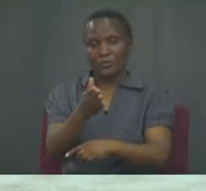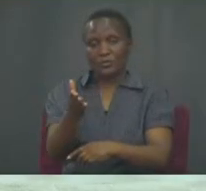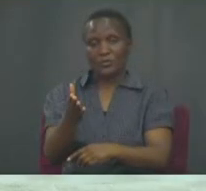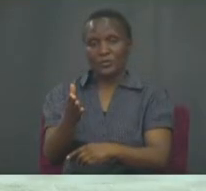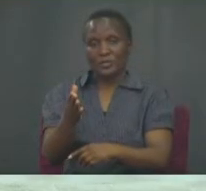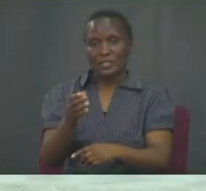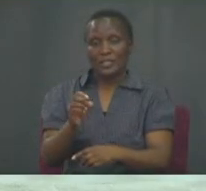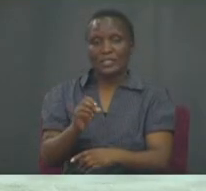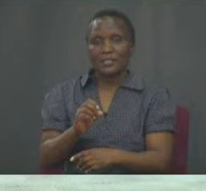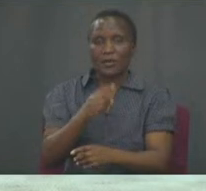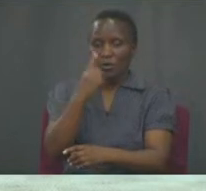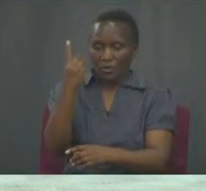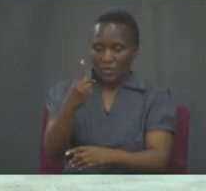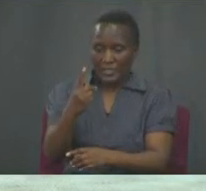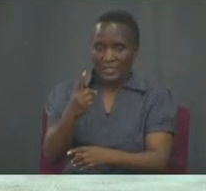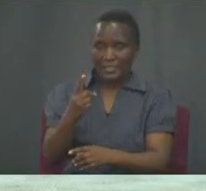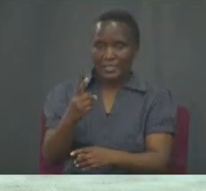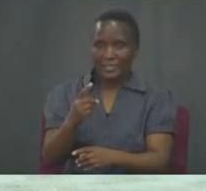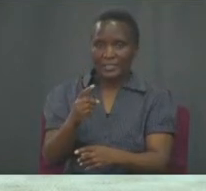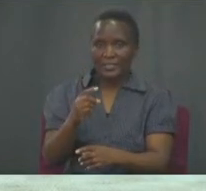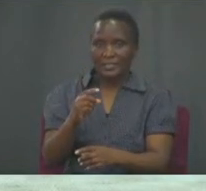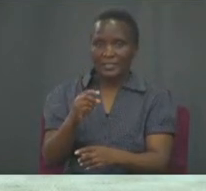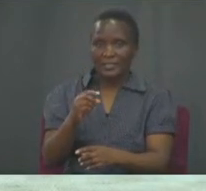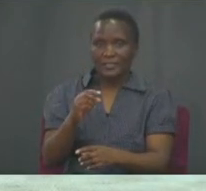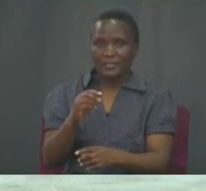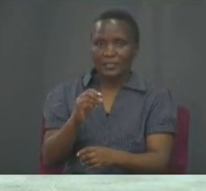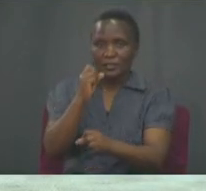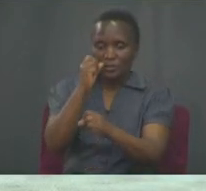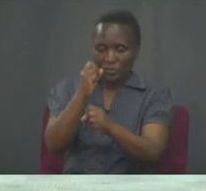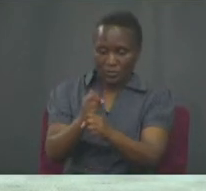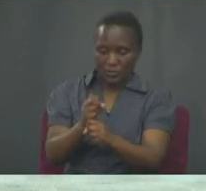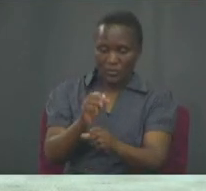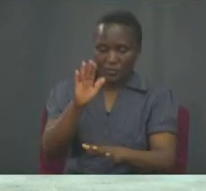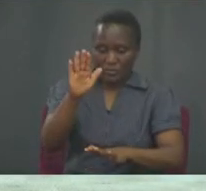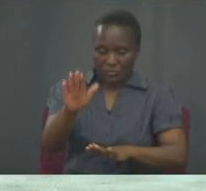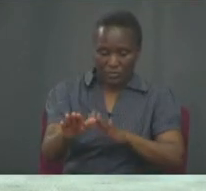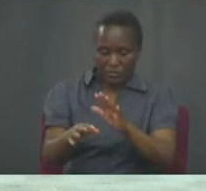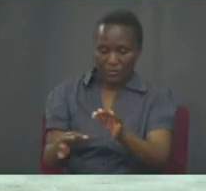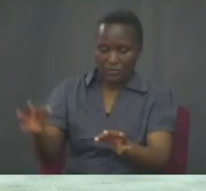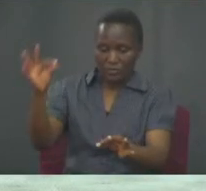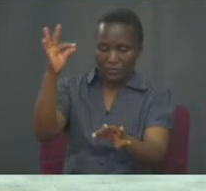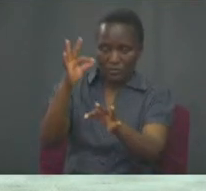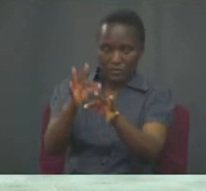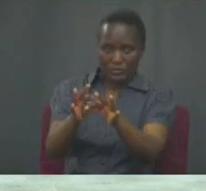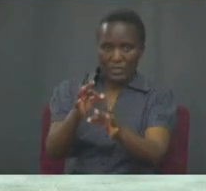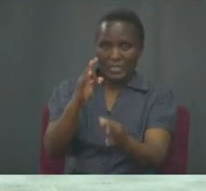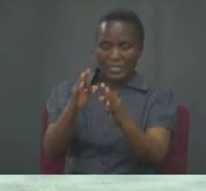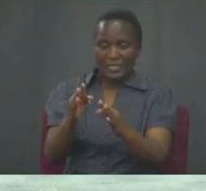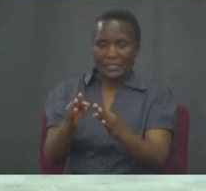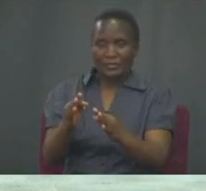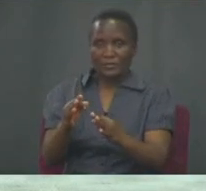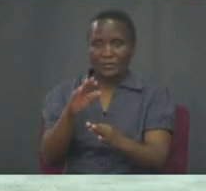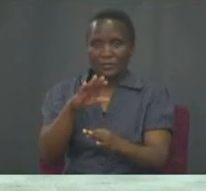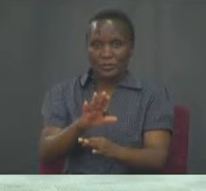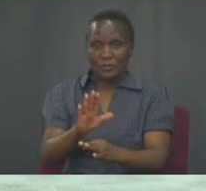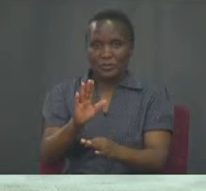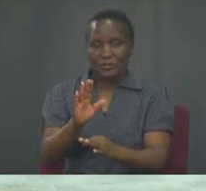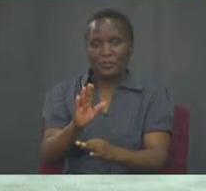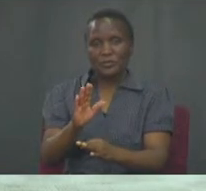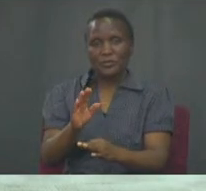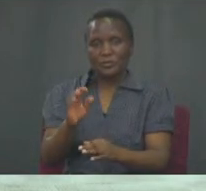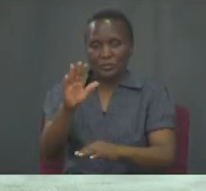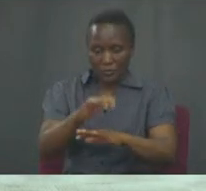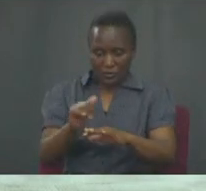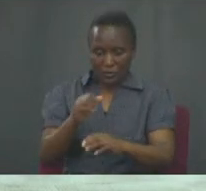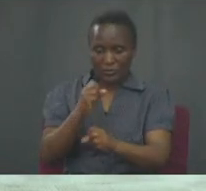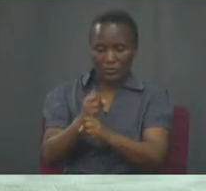faith. Yes, I know you are unemployed and they are calling you to work on Sabbath. Your step of faith is not going to